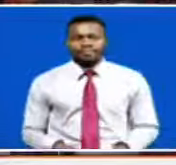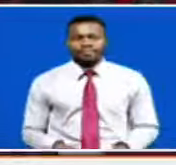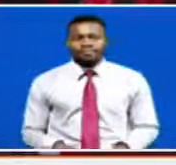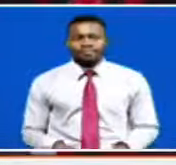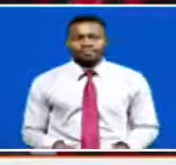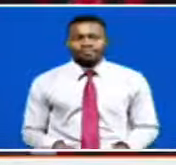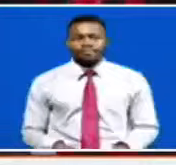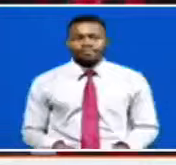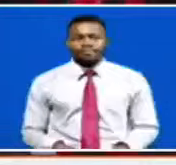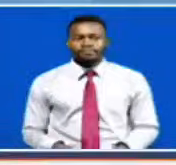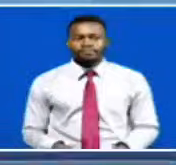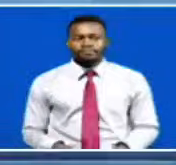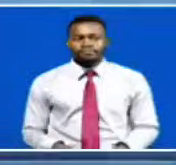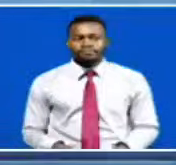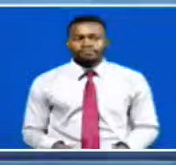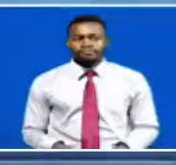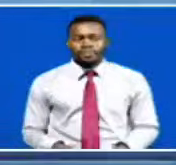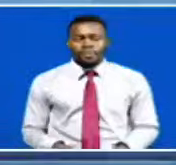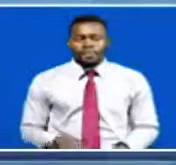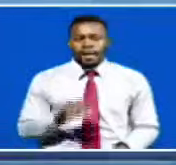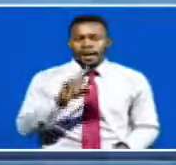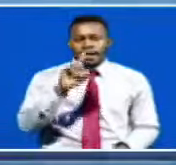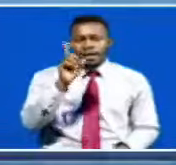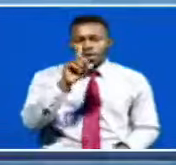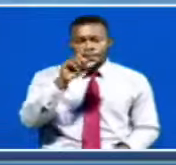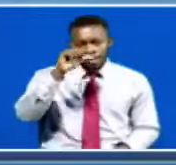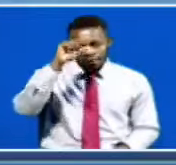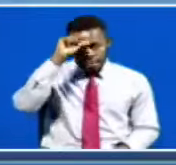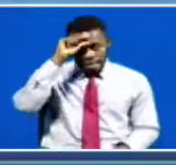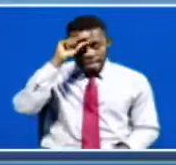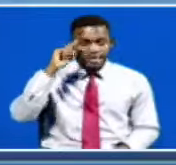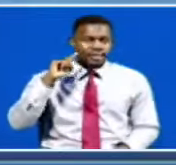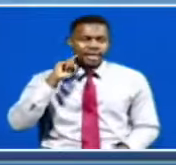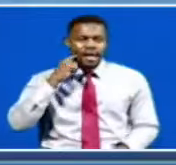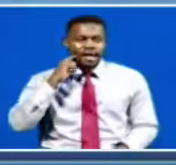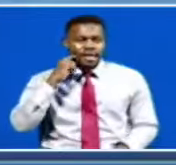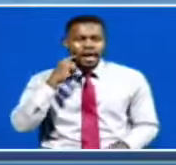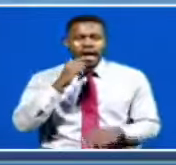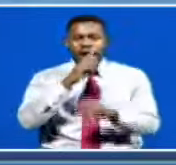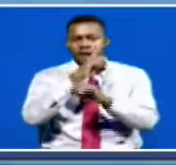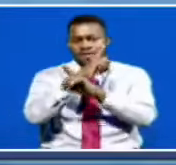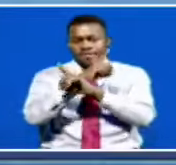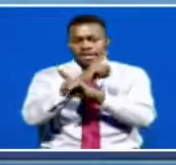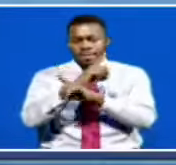Kisumu. Nairobi Governor Johnson Sakaja has defended his dish in a county initiative.